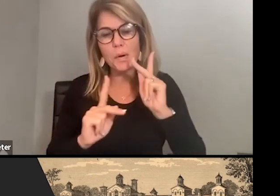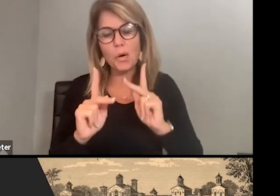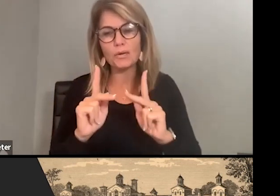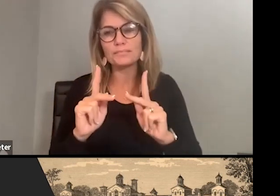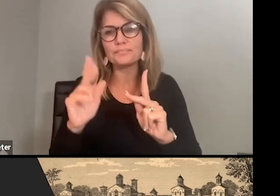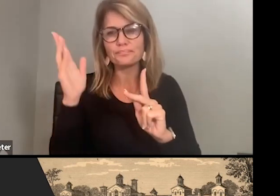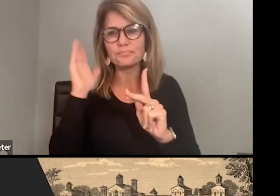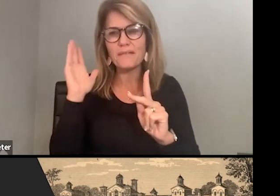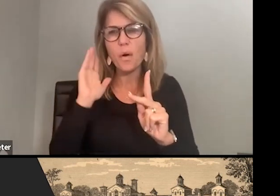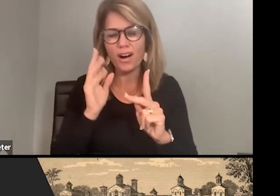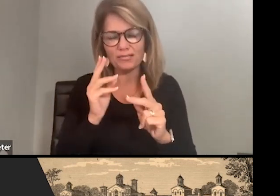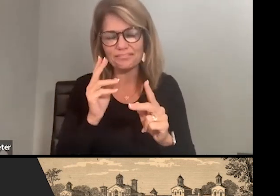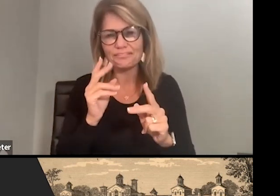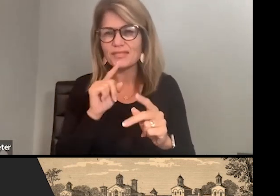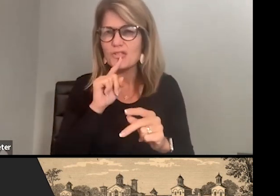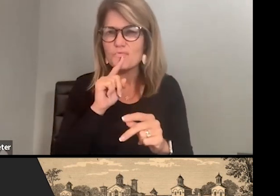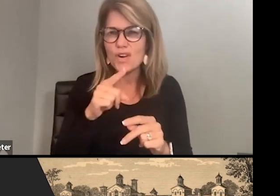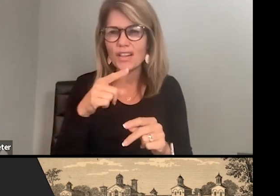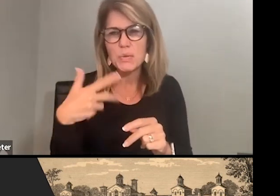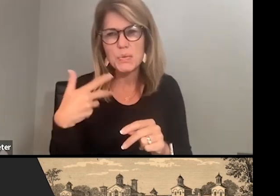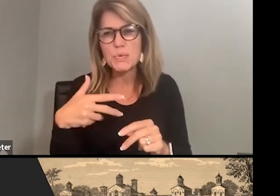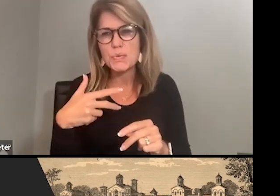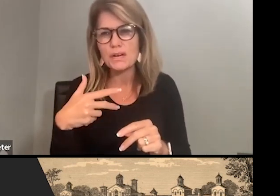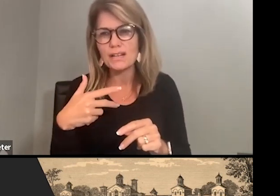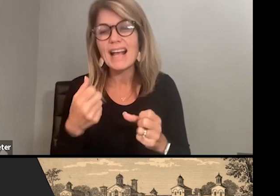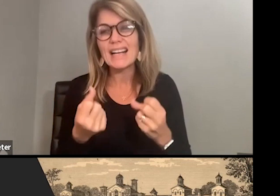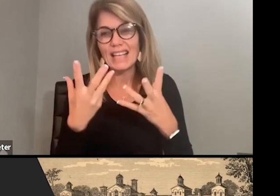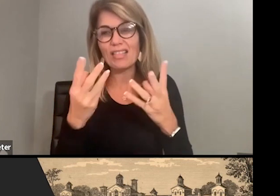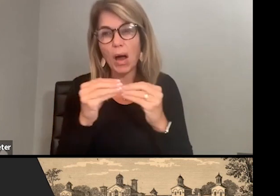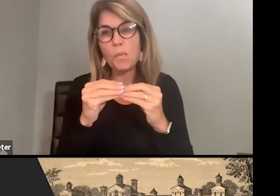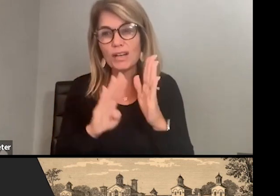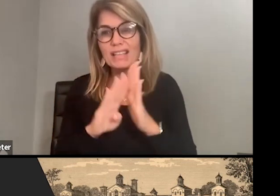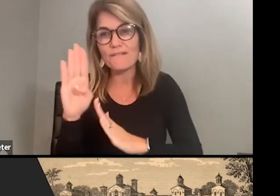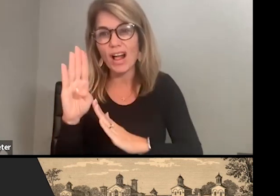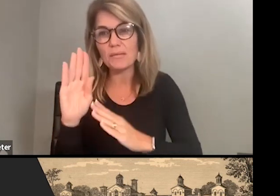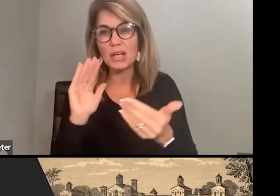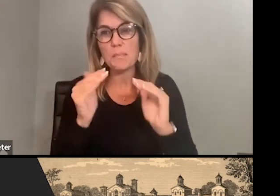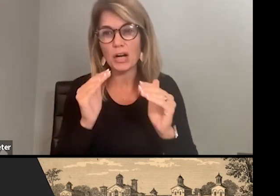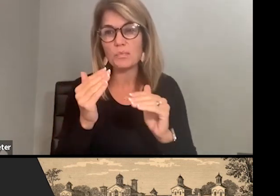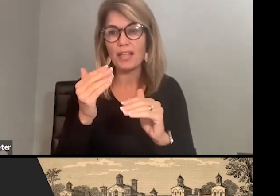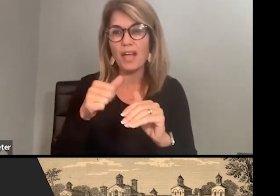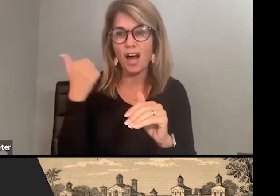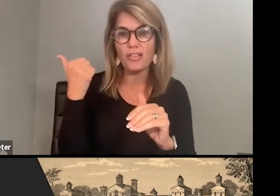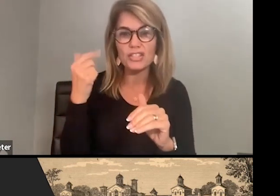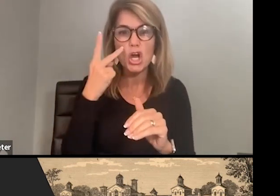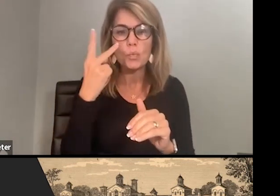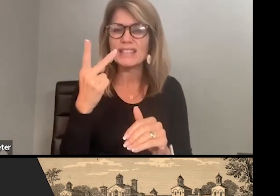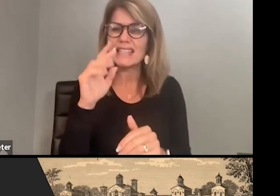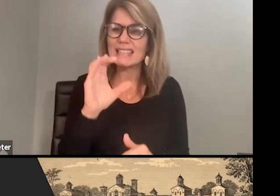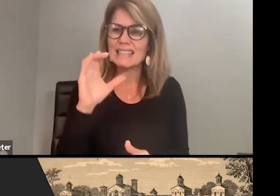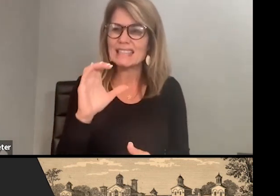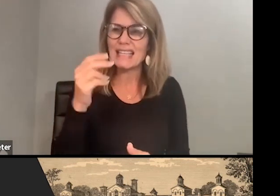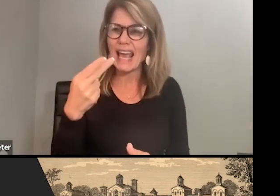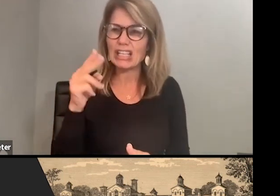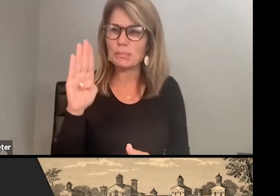because in some places is much more developed than others. We see the CCBHCs as having the